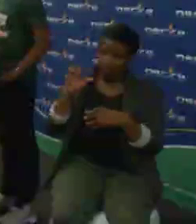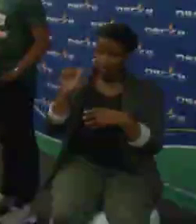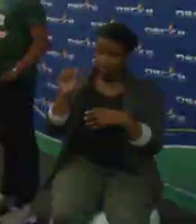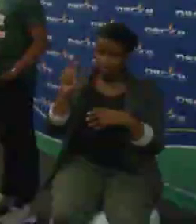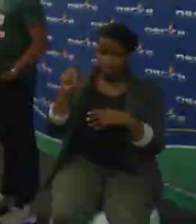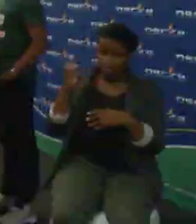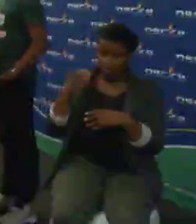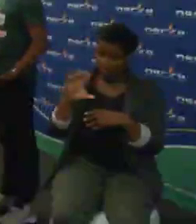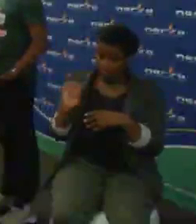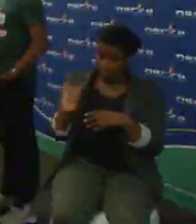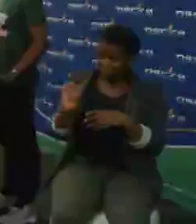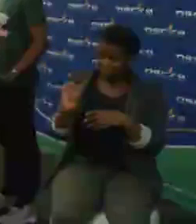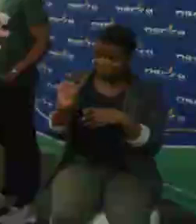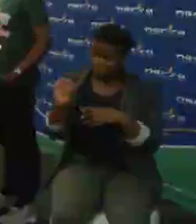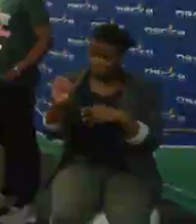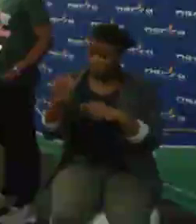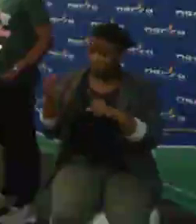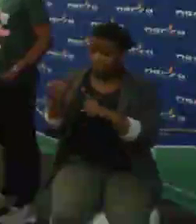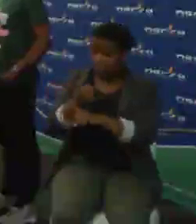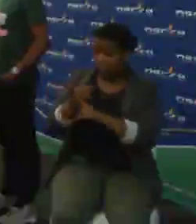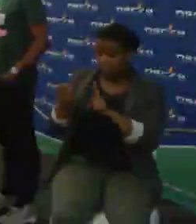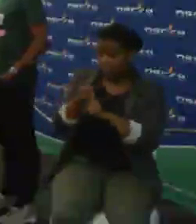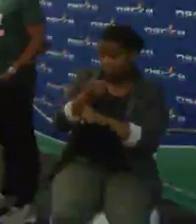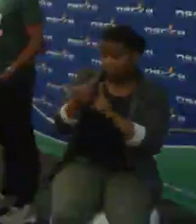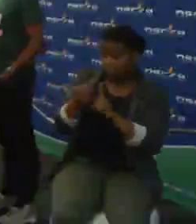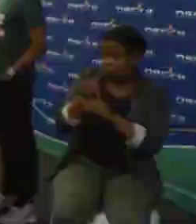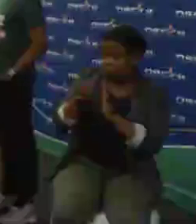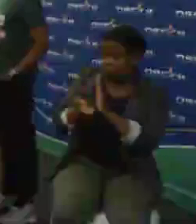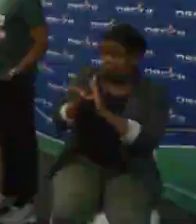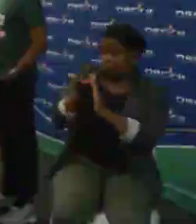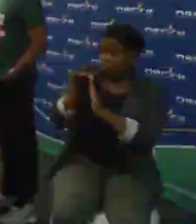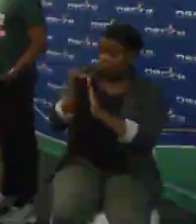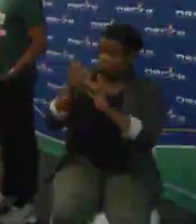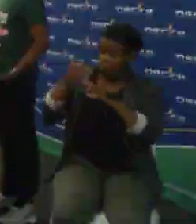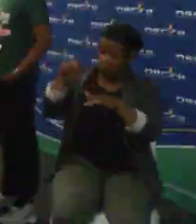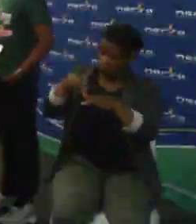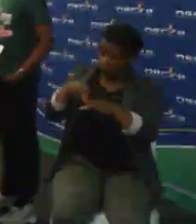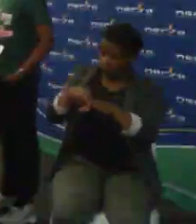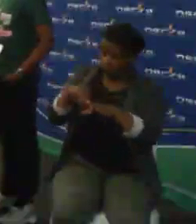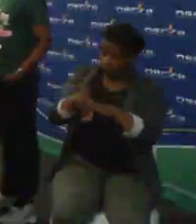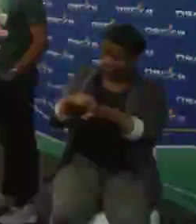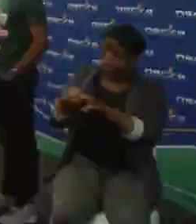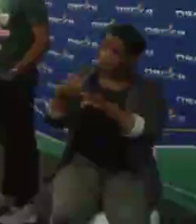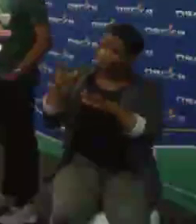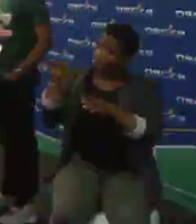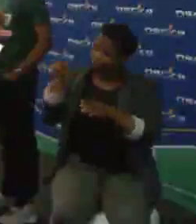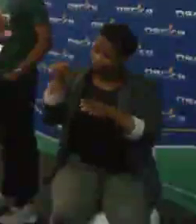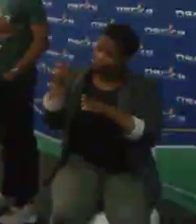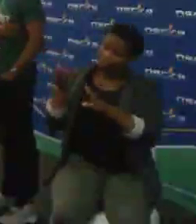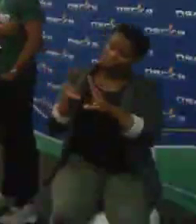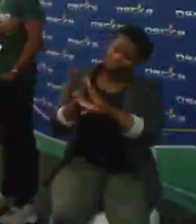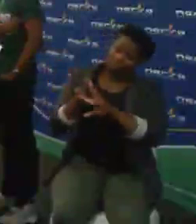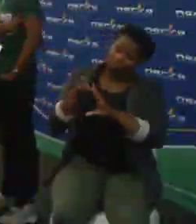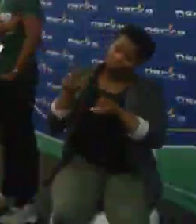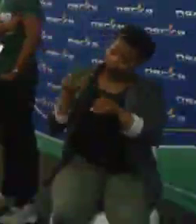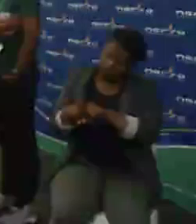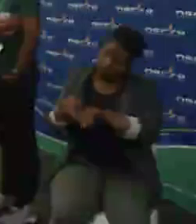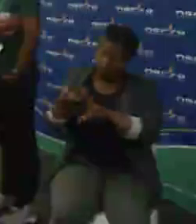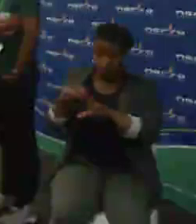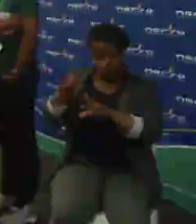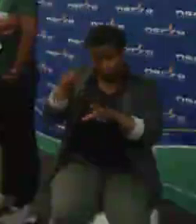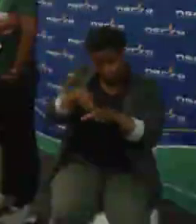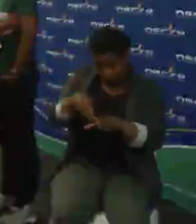vests who are fighting against the increase of fuel. In Zimbabwe, it was fuel. In Bulgaria and in Armenia, it was